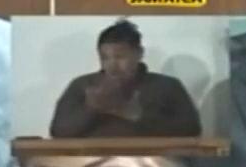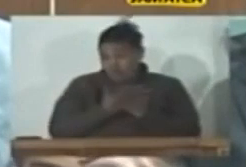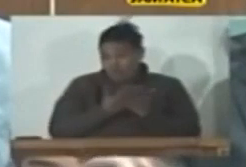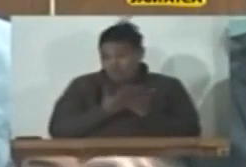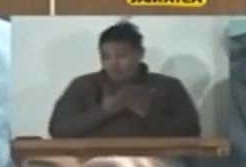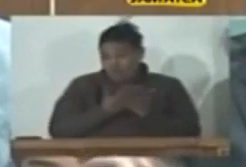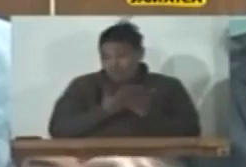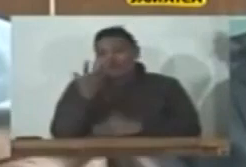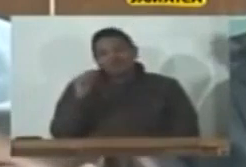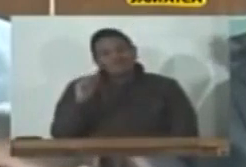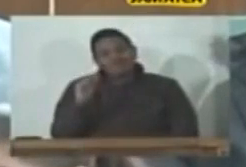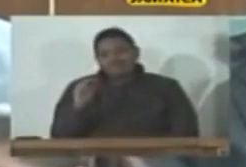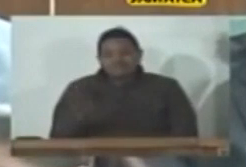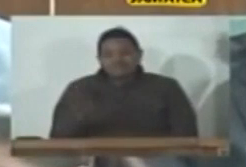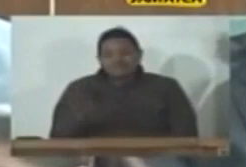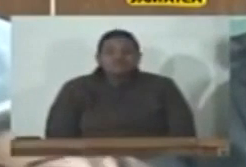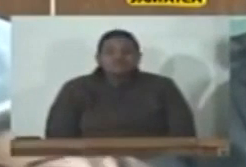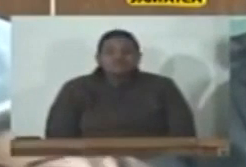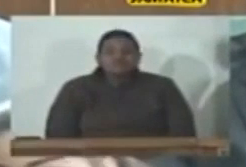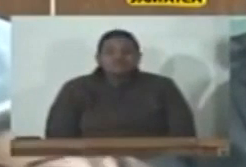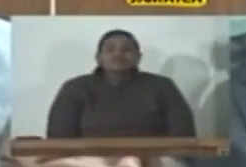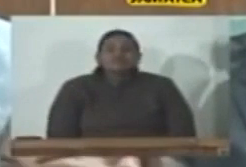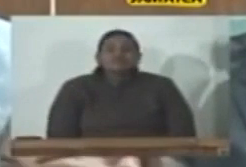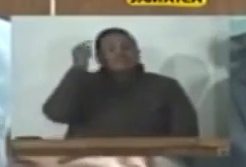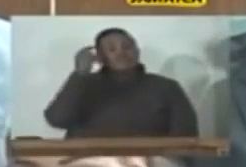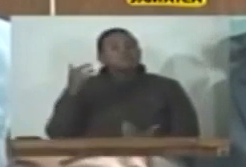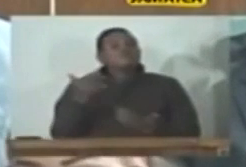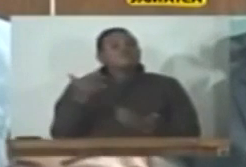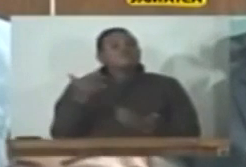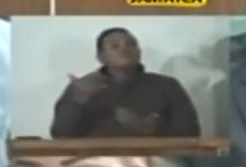and good work of those who came before them.